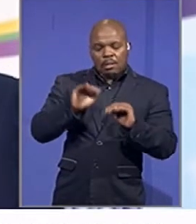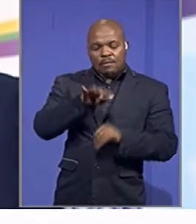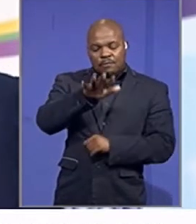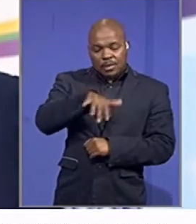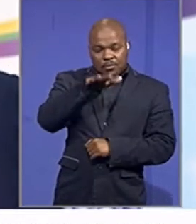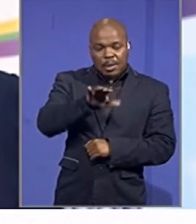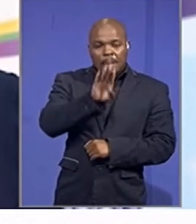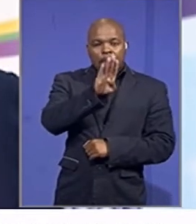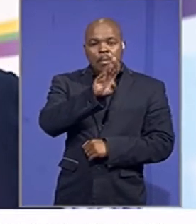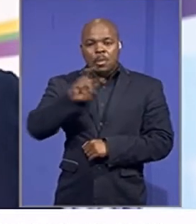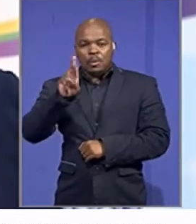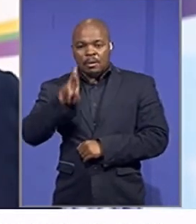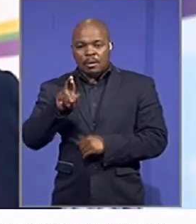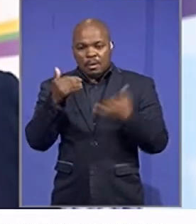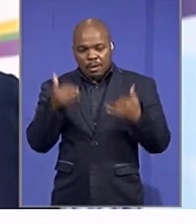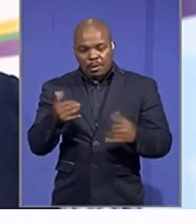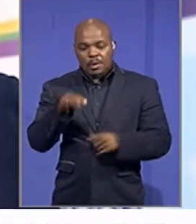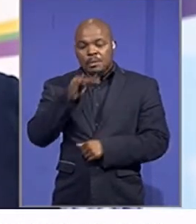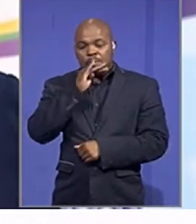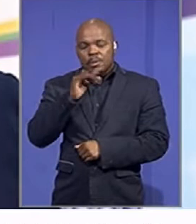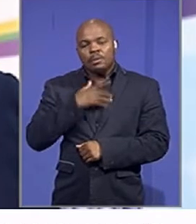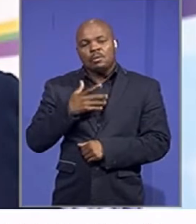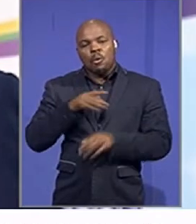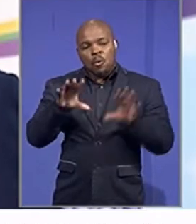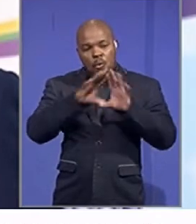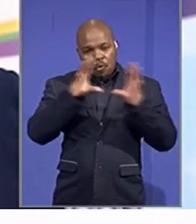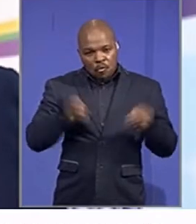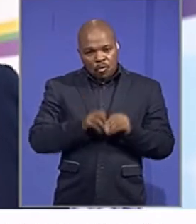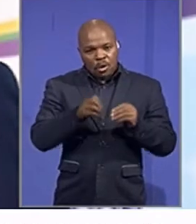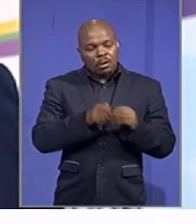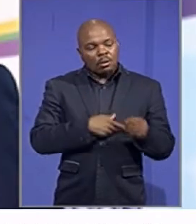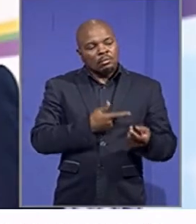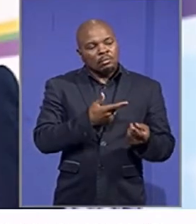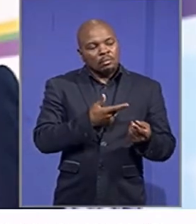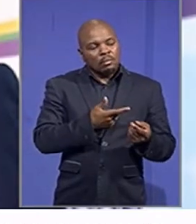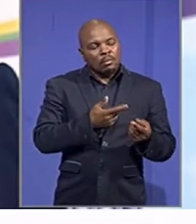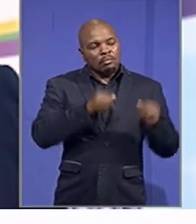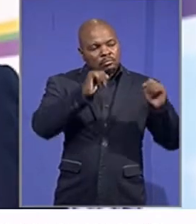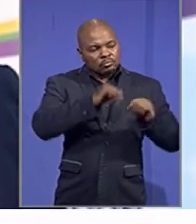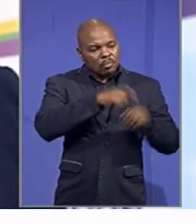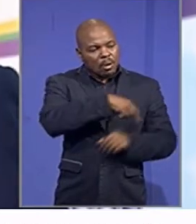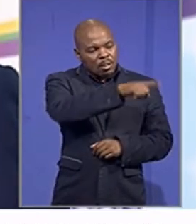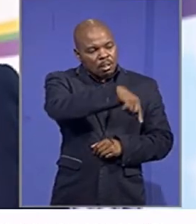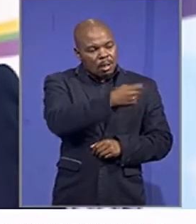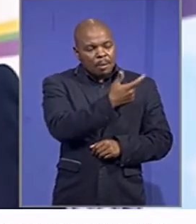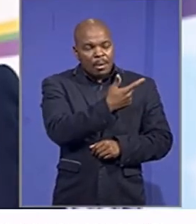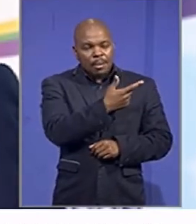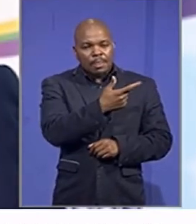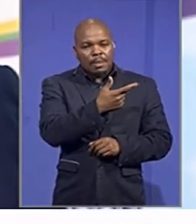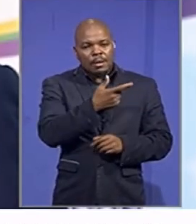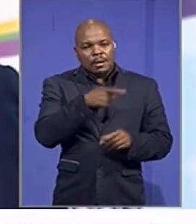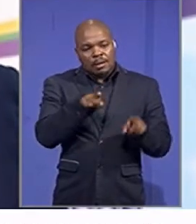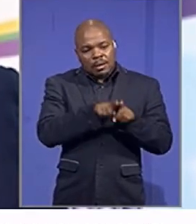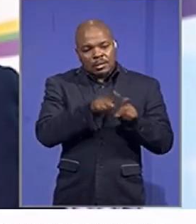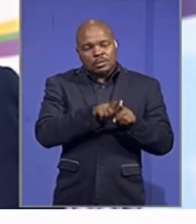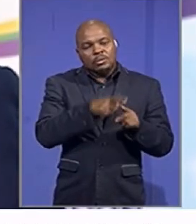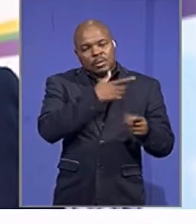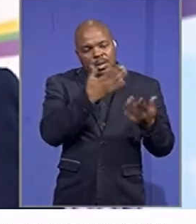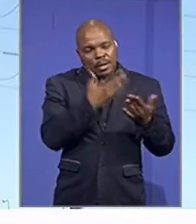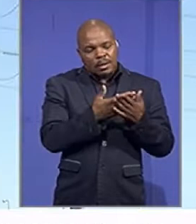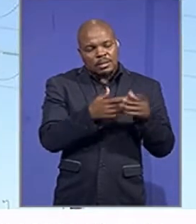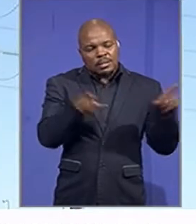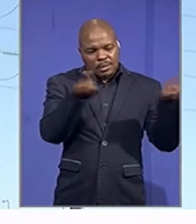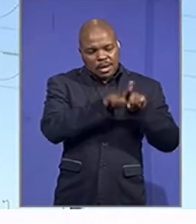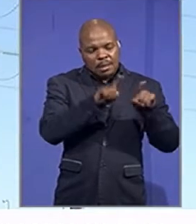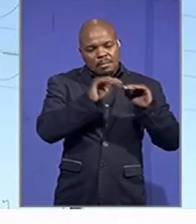therefore resulting in the overall revenue, allowable revenue, that is being requested to remain the